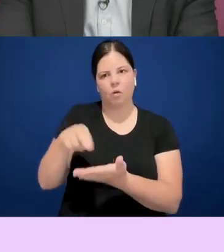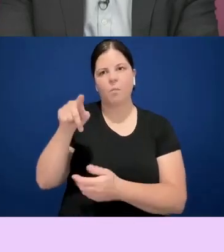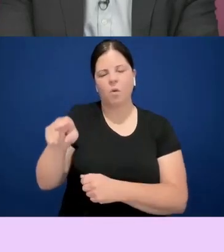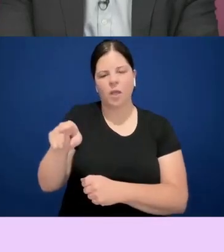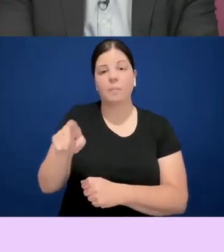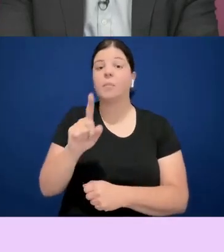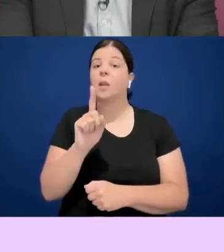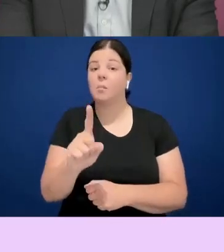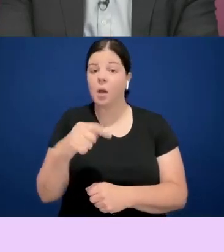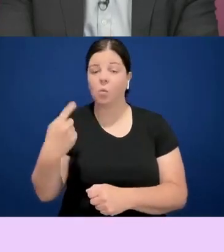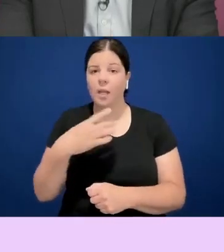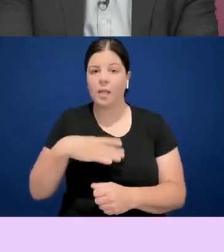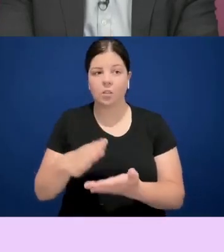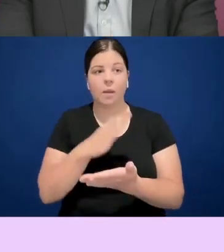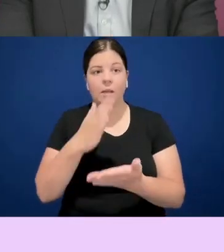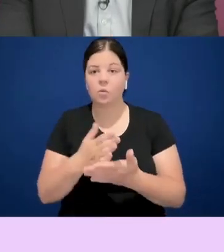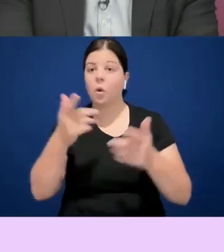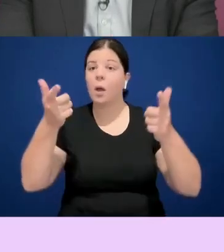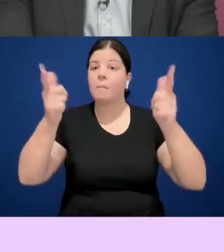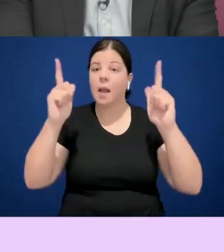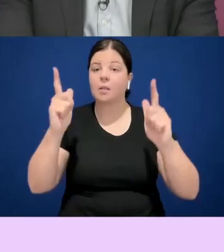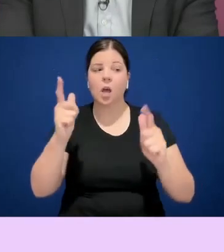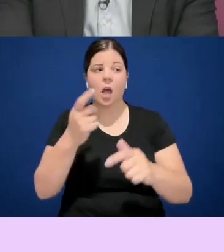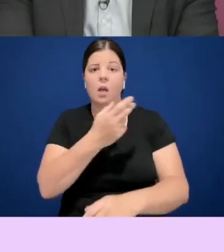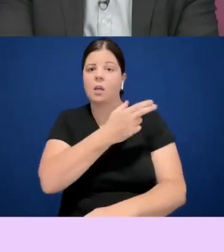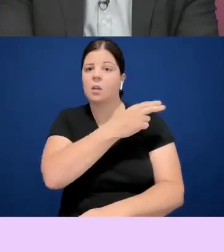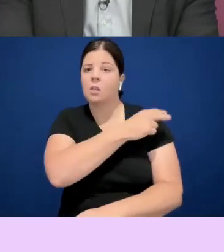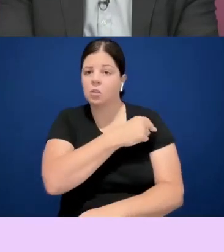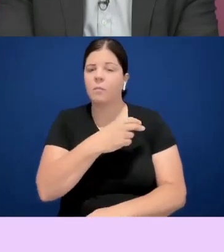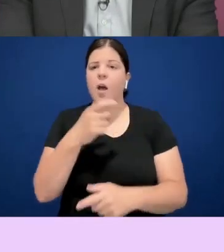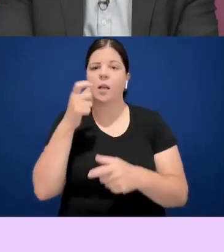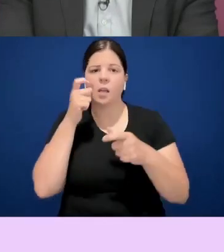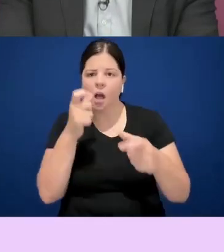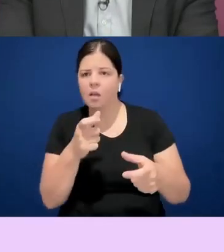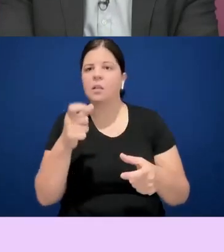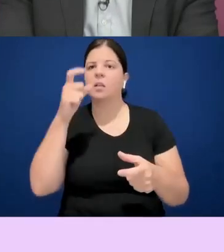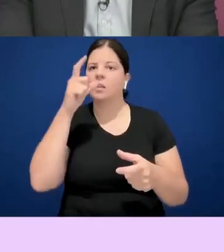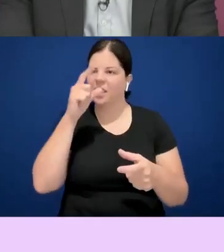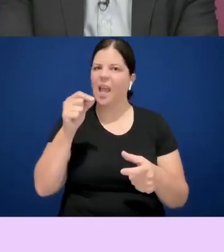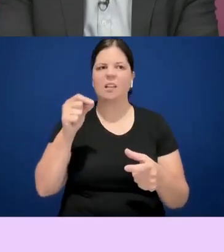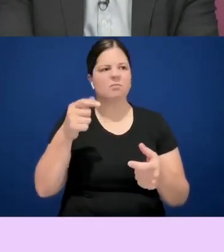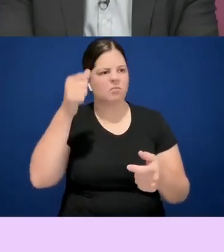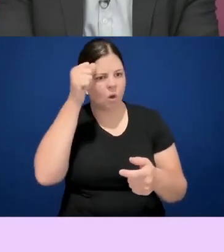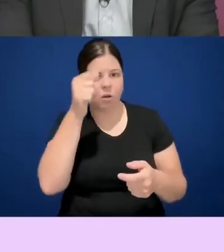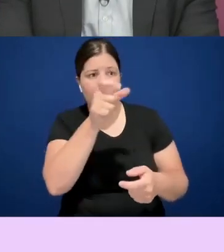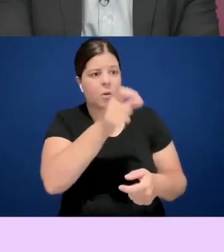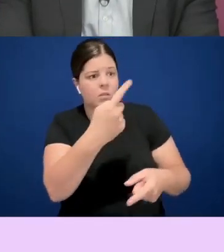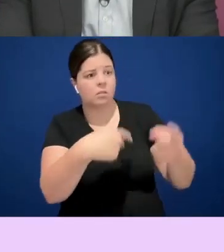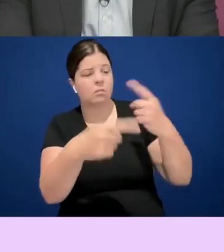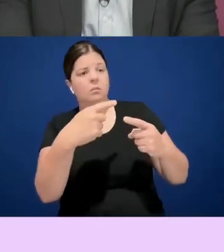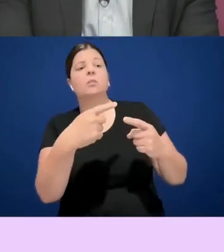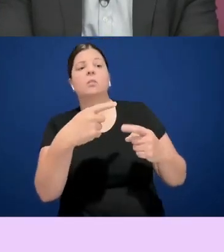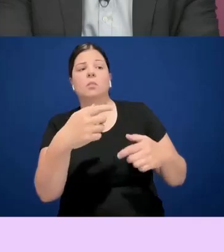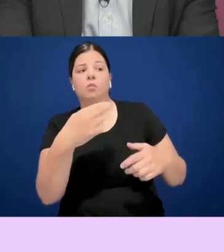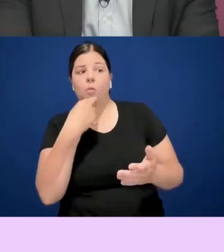area is to ensure managers and supervisors have the capability to properly deal with any reports. Now,